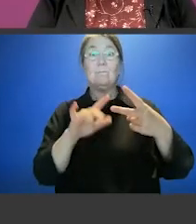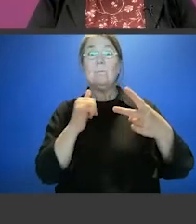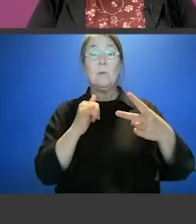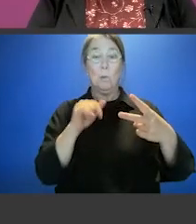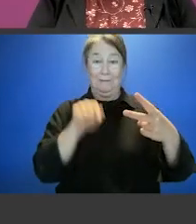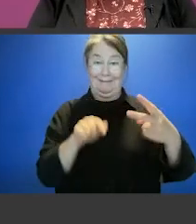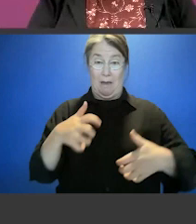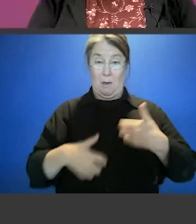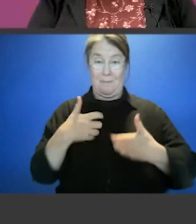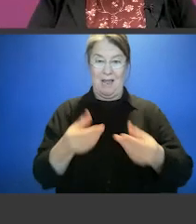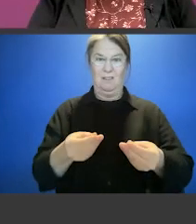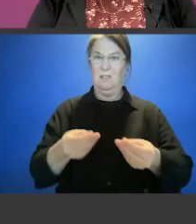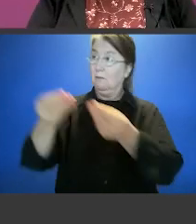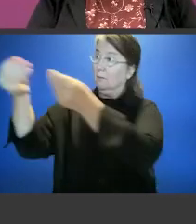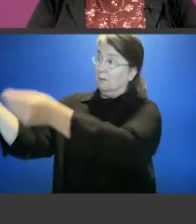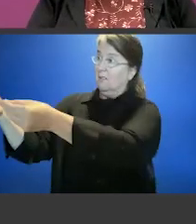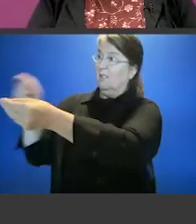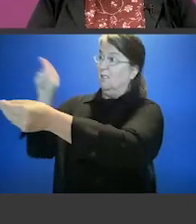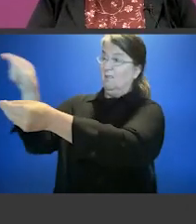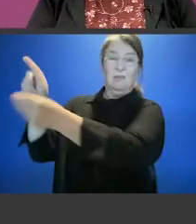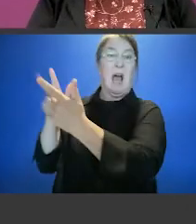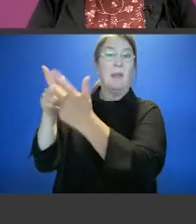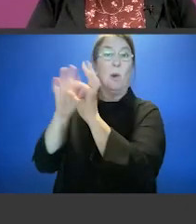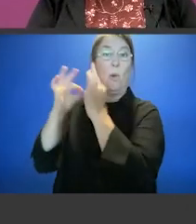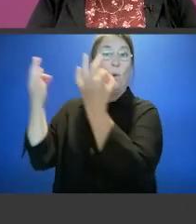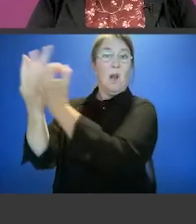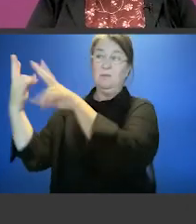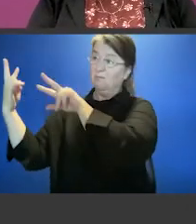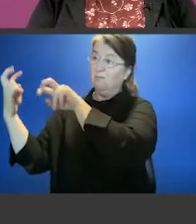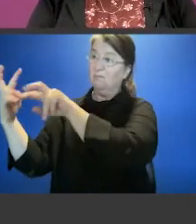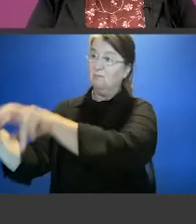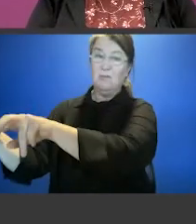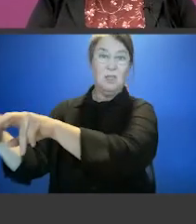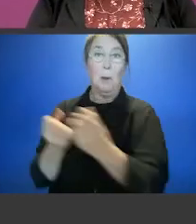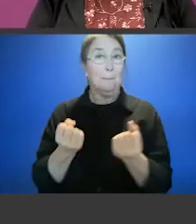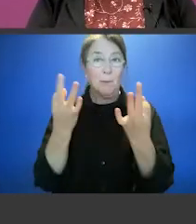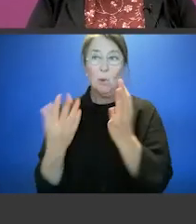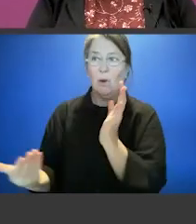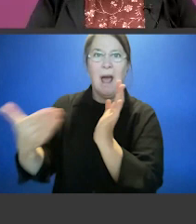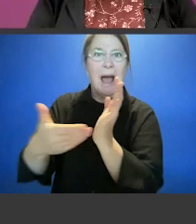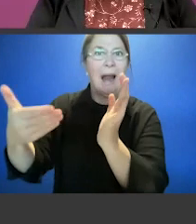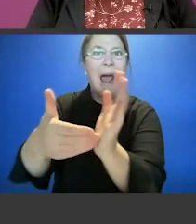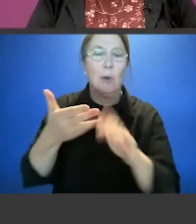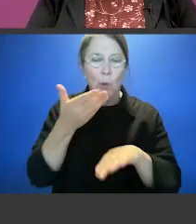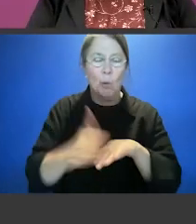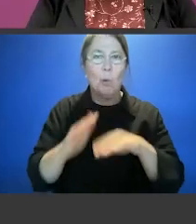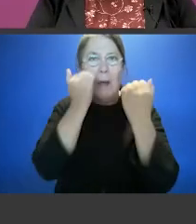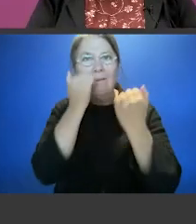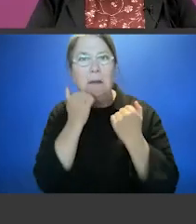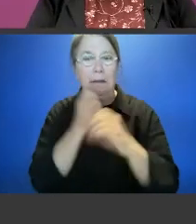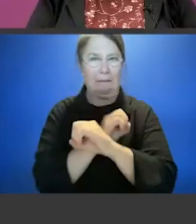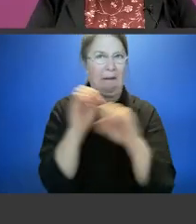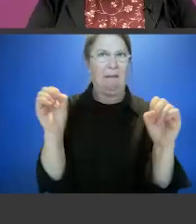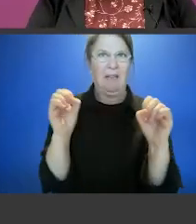been previously investigated, and there is no new or further evidence to change the outcome of that